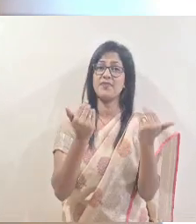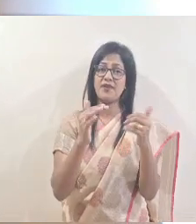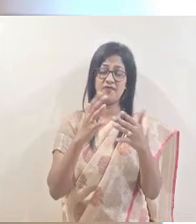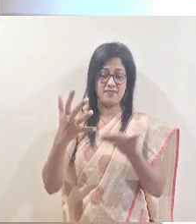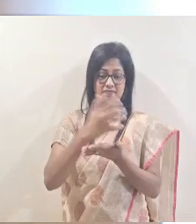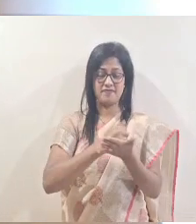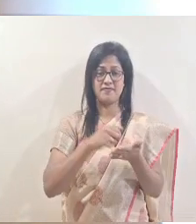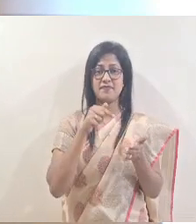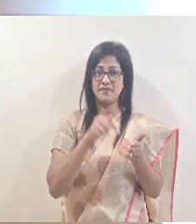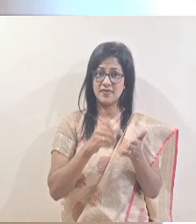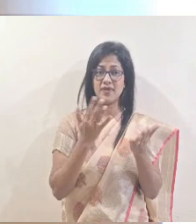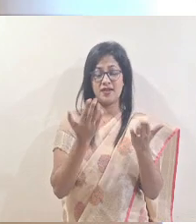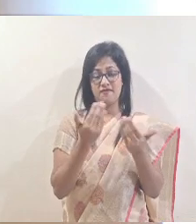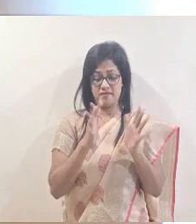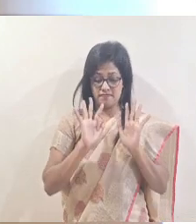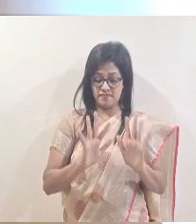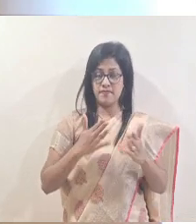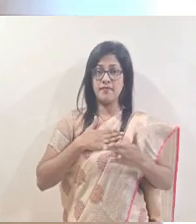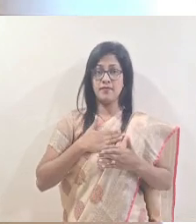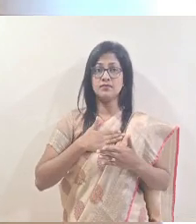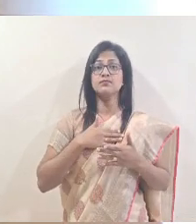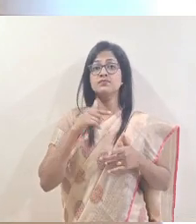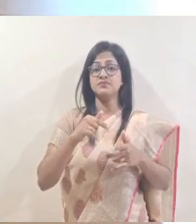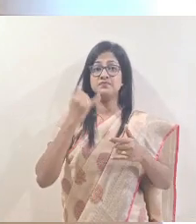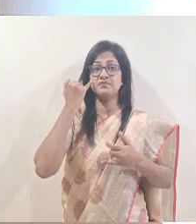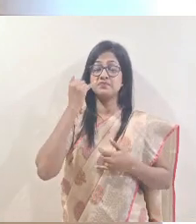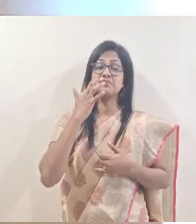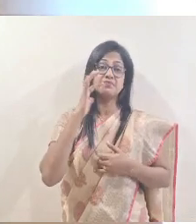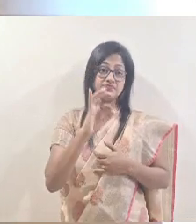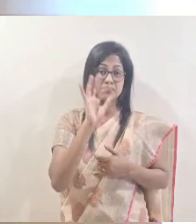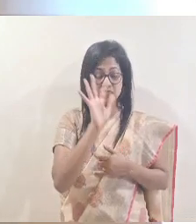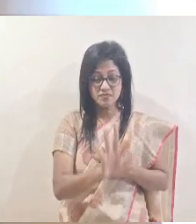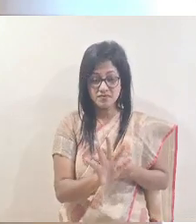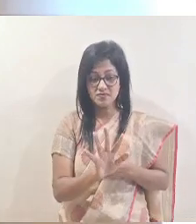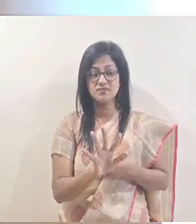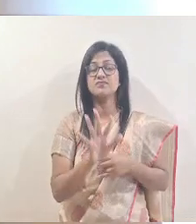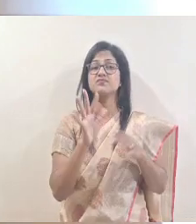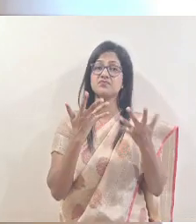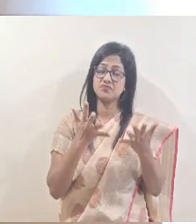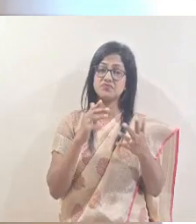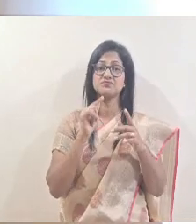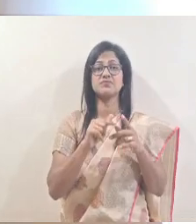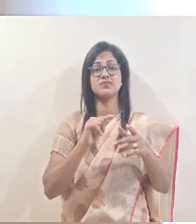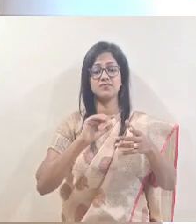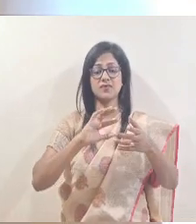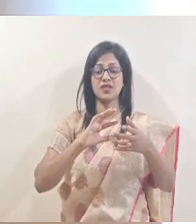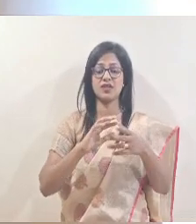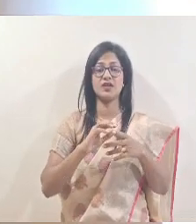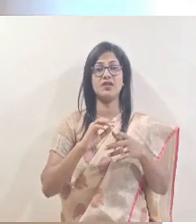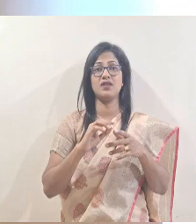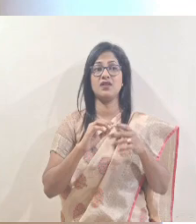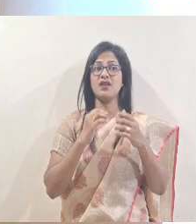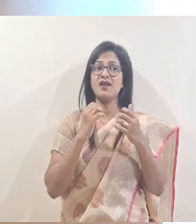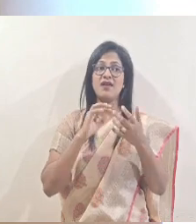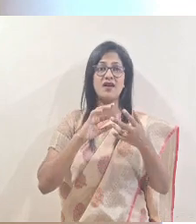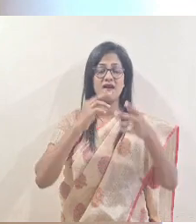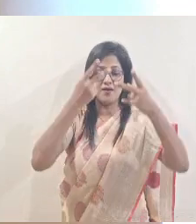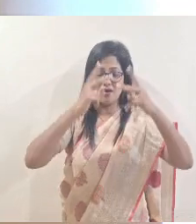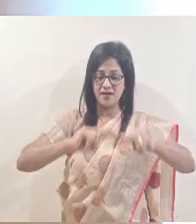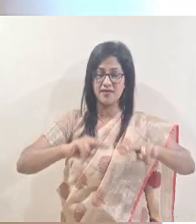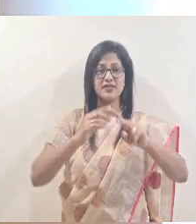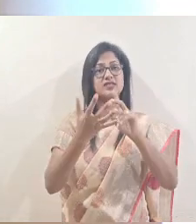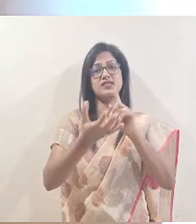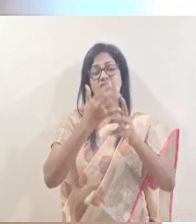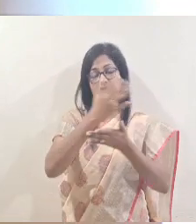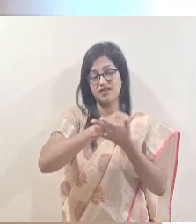available data set, whichever is available to us, whether it is ideal or not, that itself is an erroneous aberration in